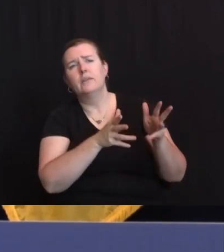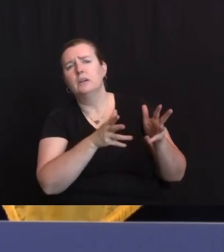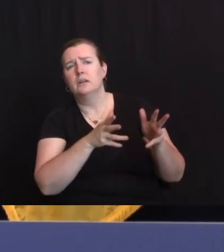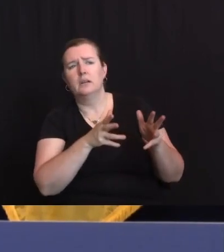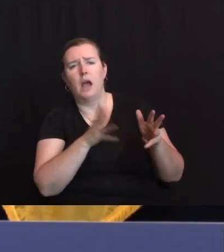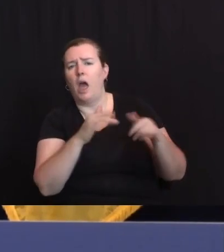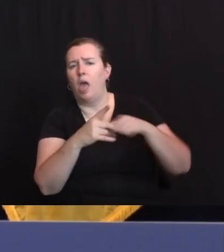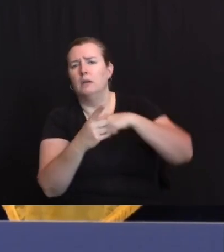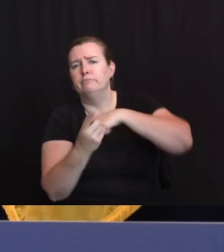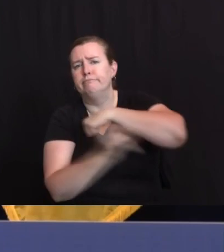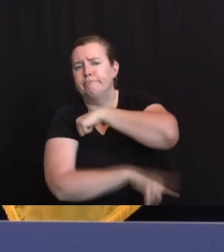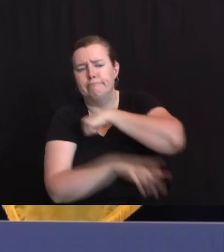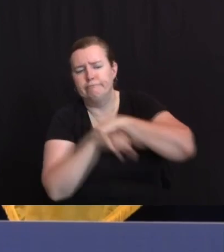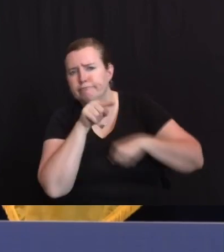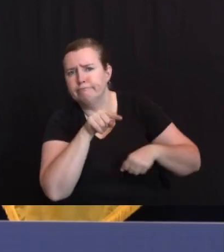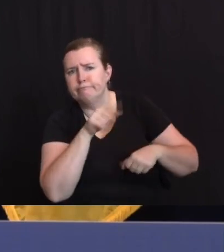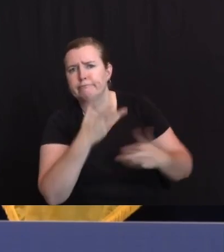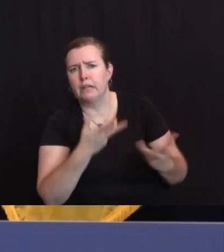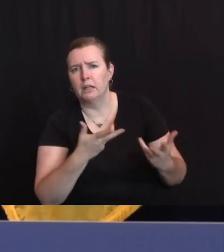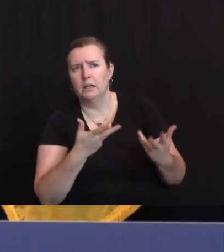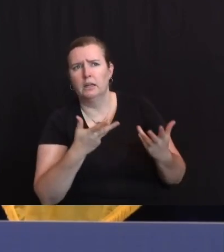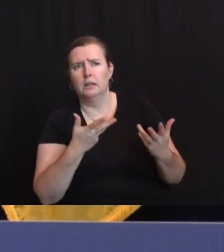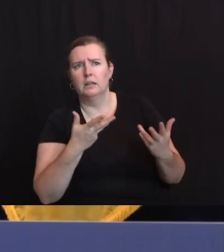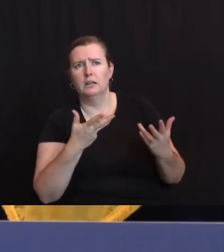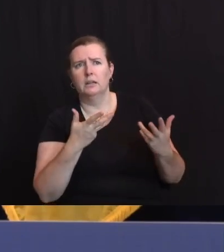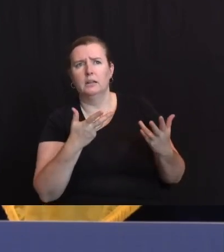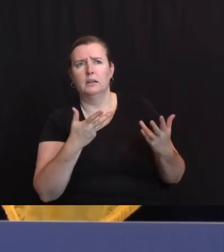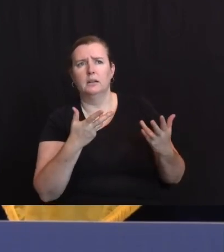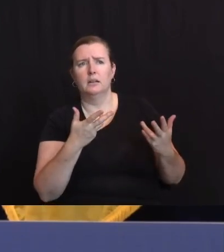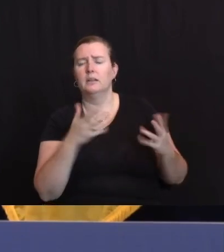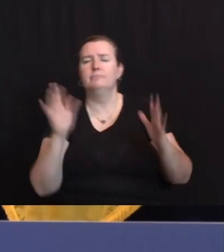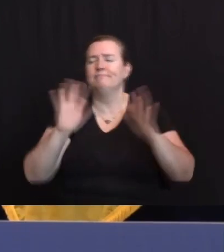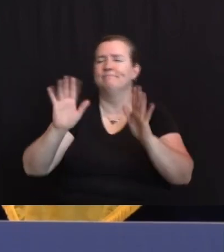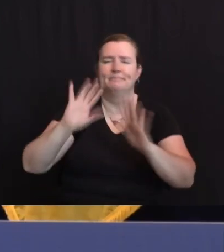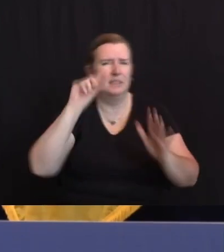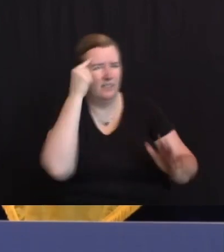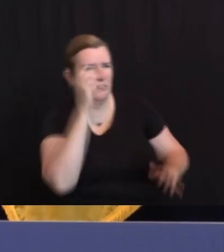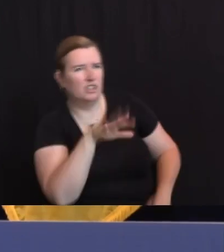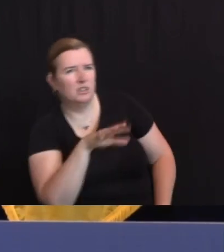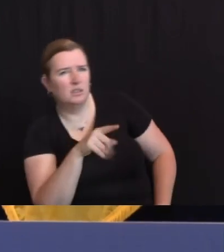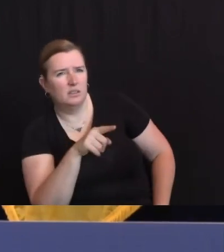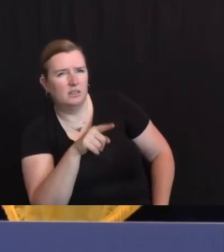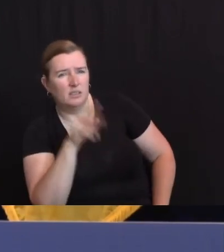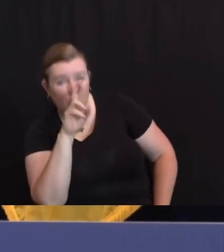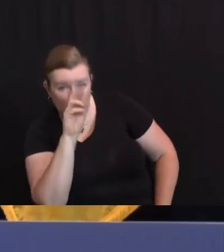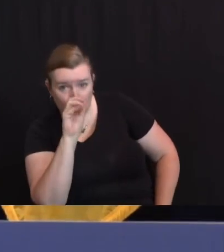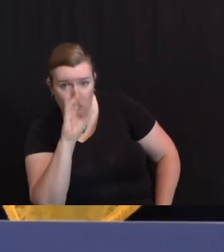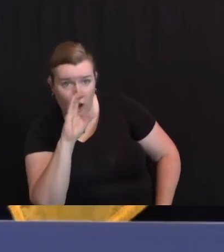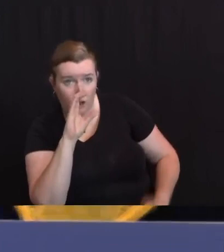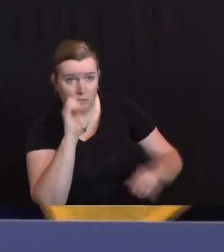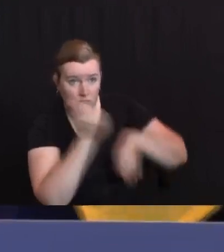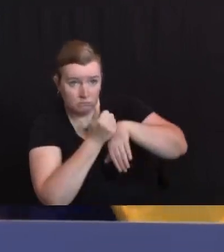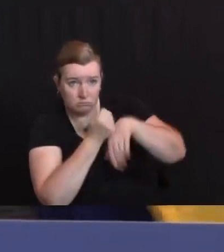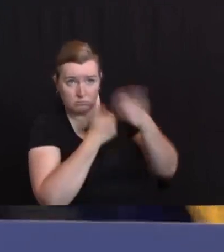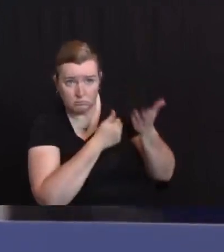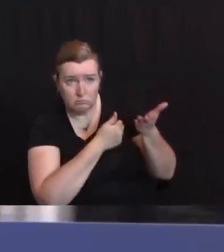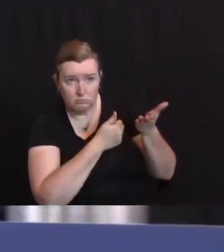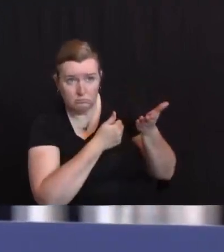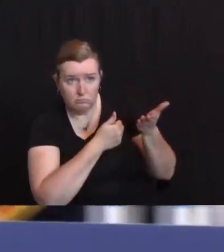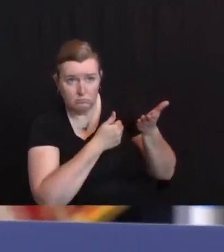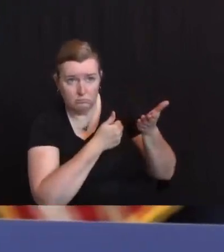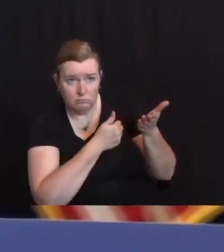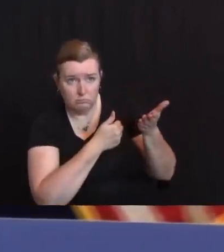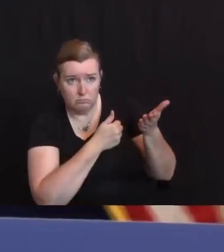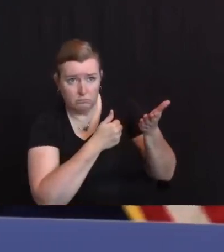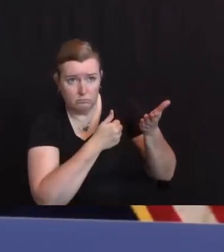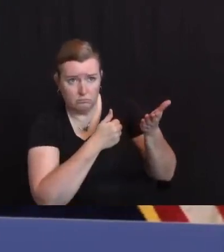I don't know that we have an answer as to where the operations center is going to be located. Judy has the answer. I don't have the answer, I should say. I don't.